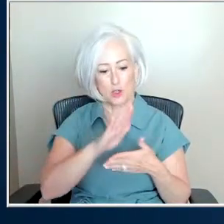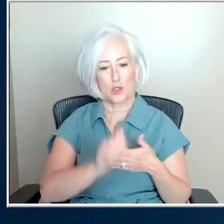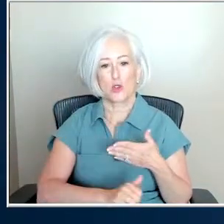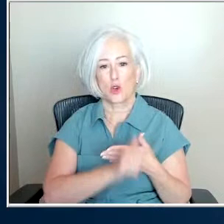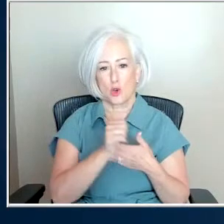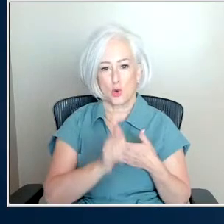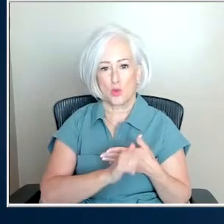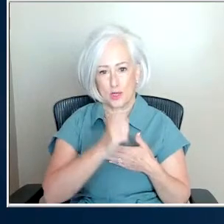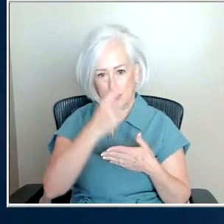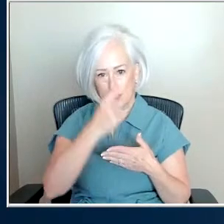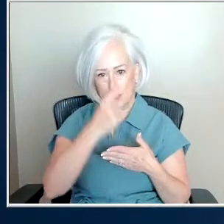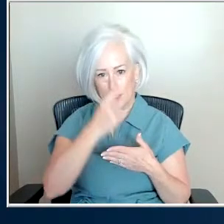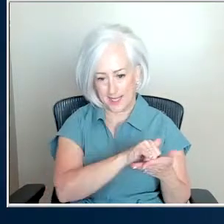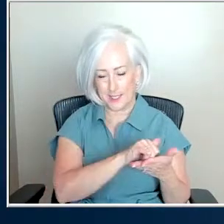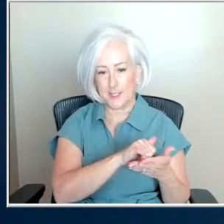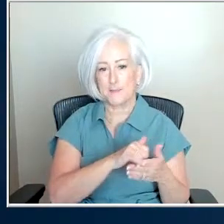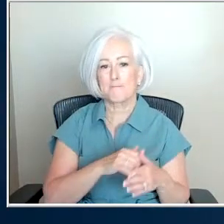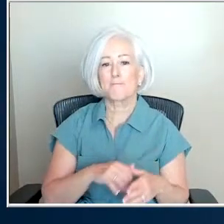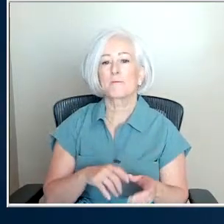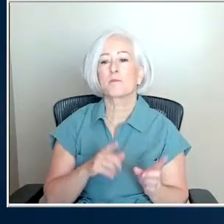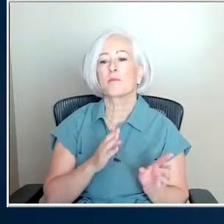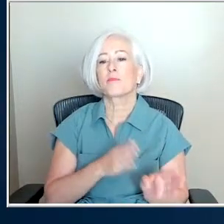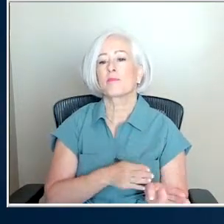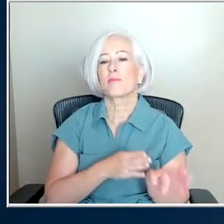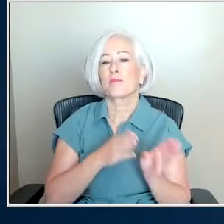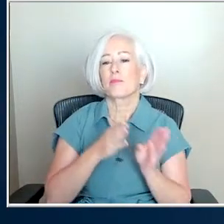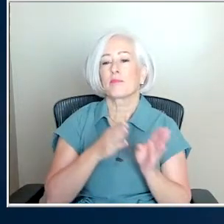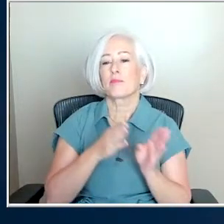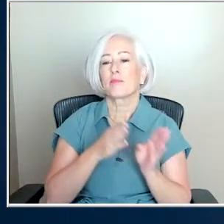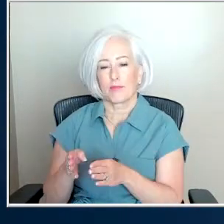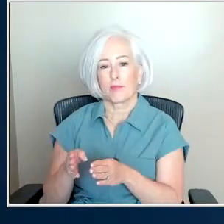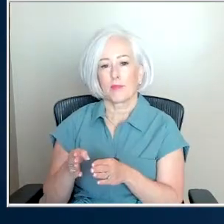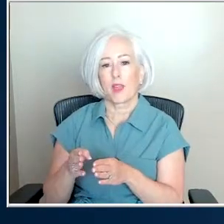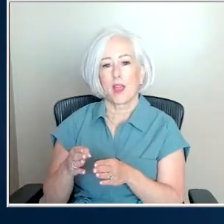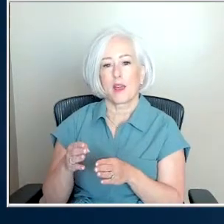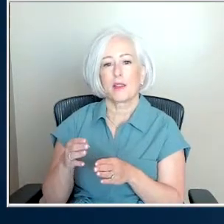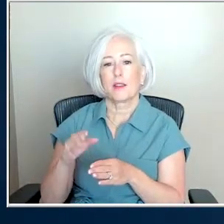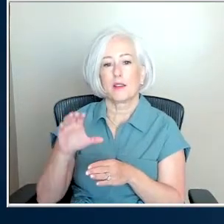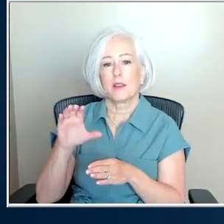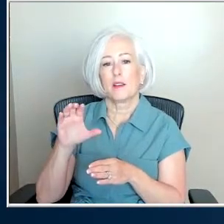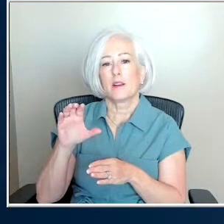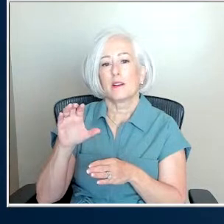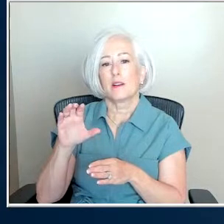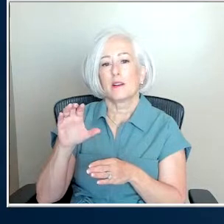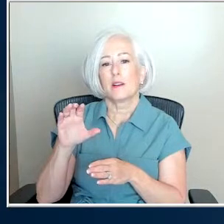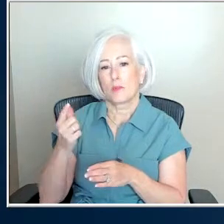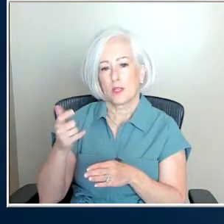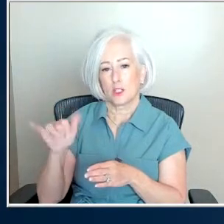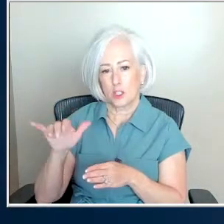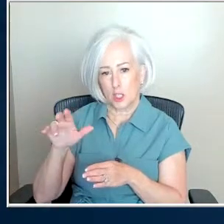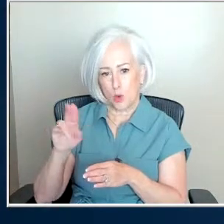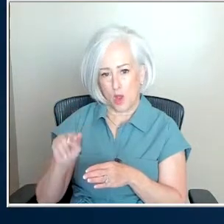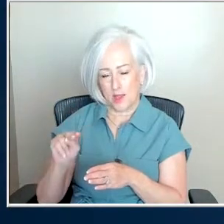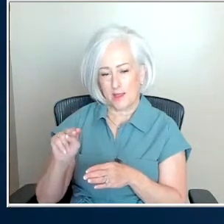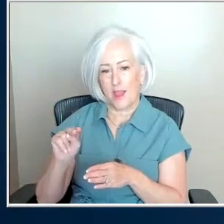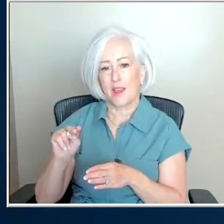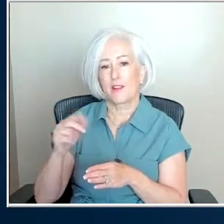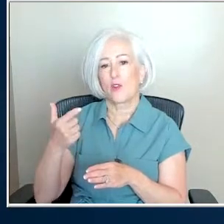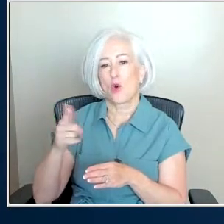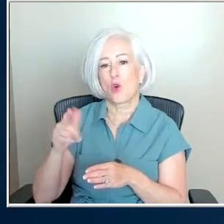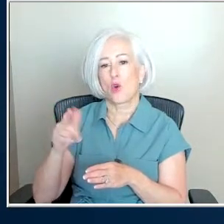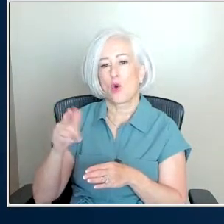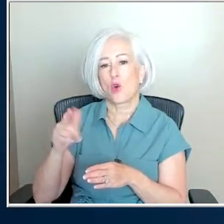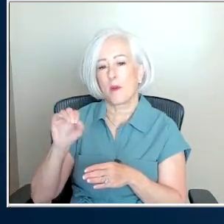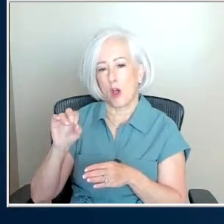substantially. And she's also following with the onc and gynecology teams for ovarian cancer surveillance